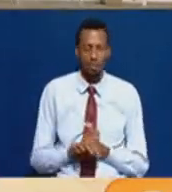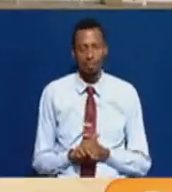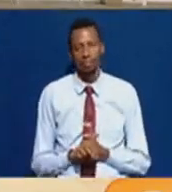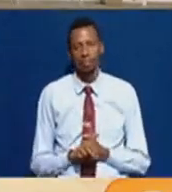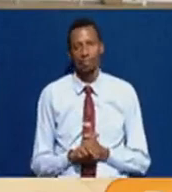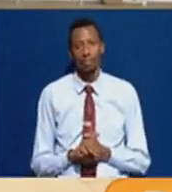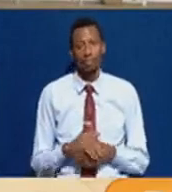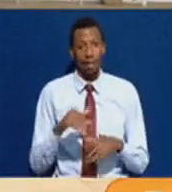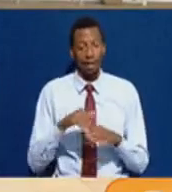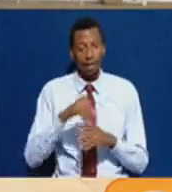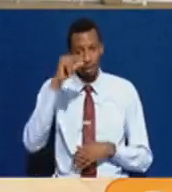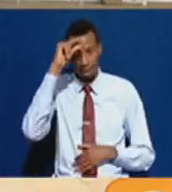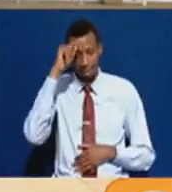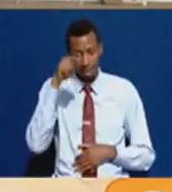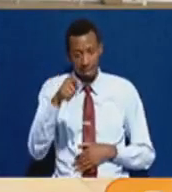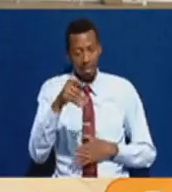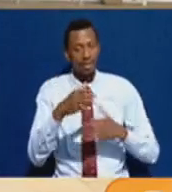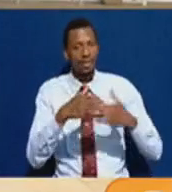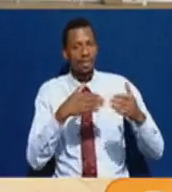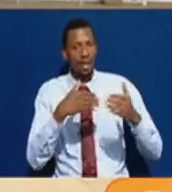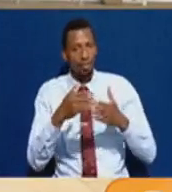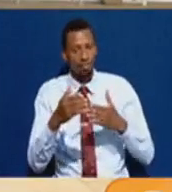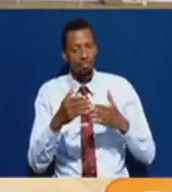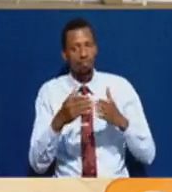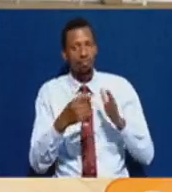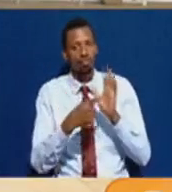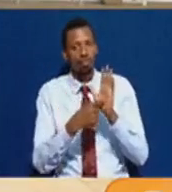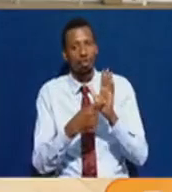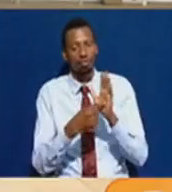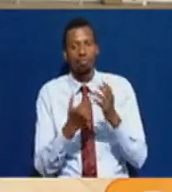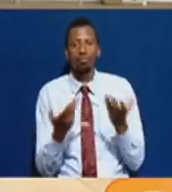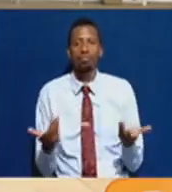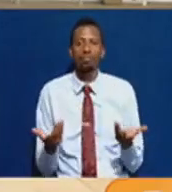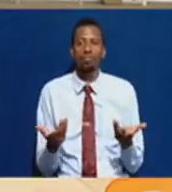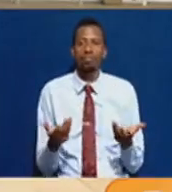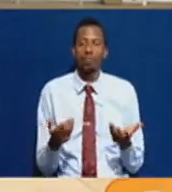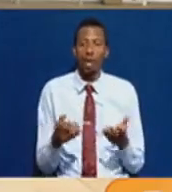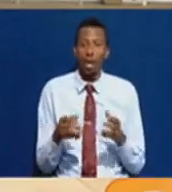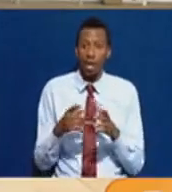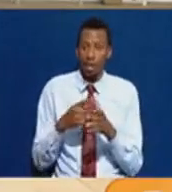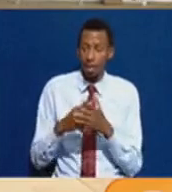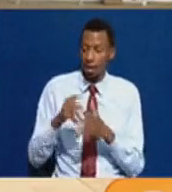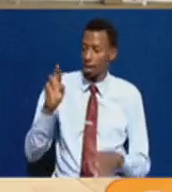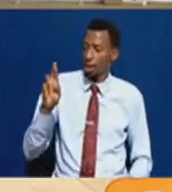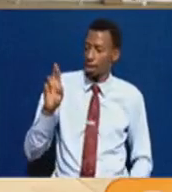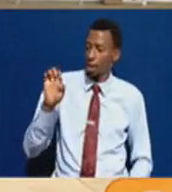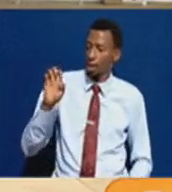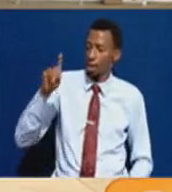still the symbolism. So some people still like it. Then you have the Republican movement.